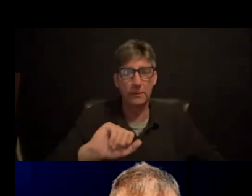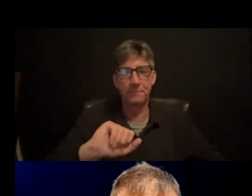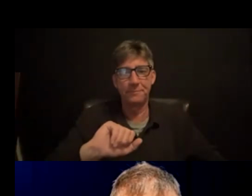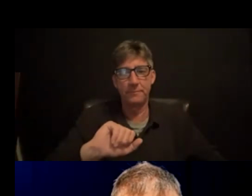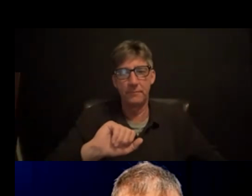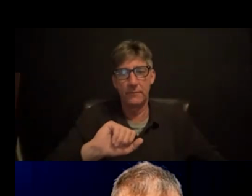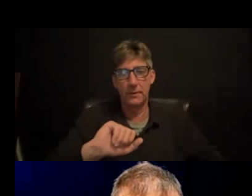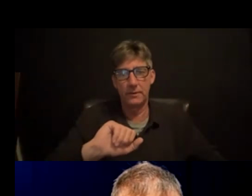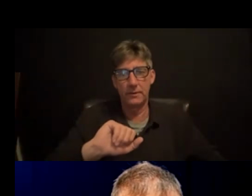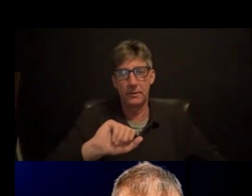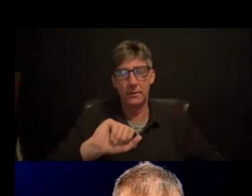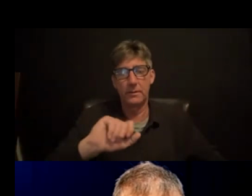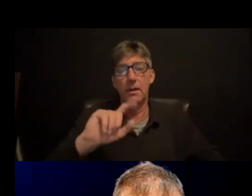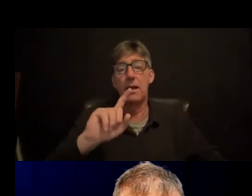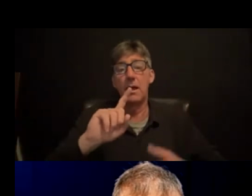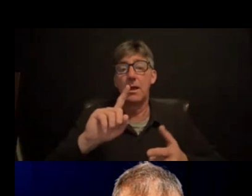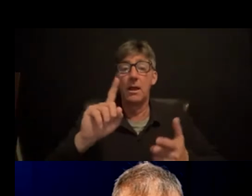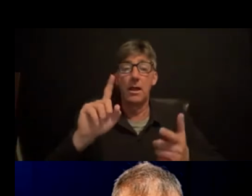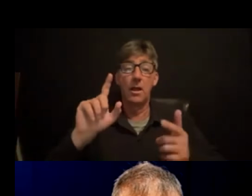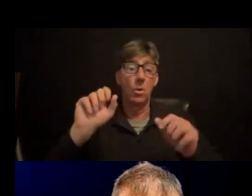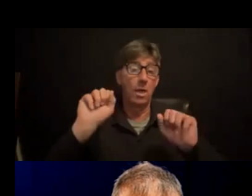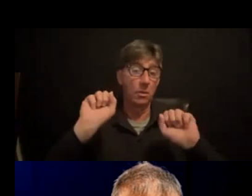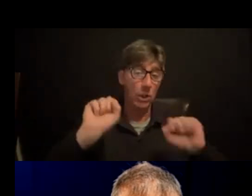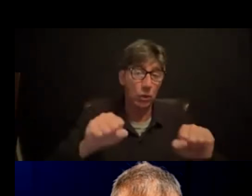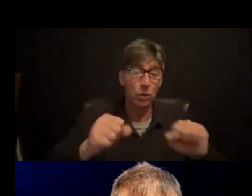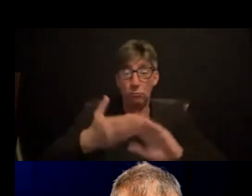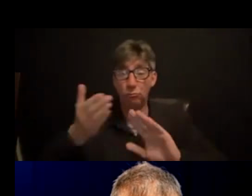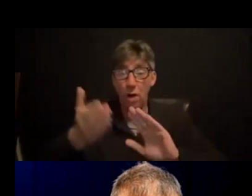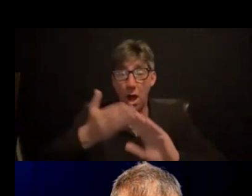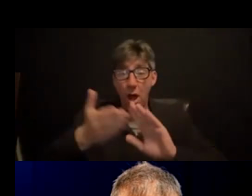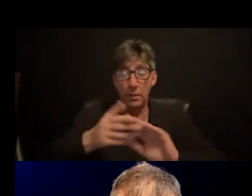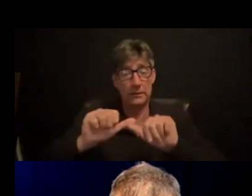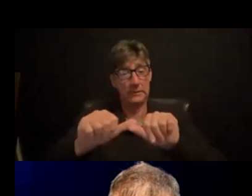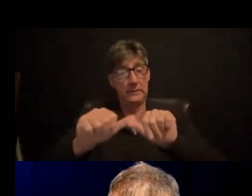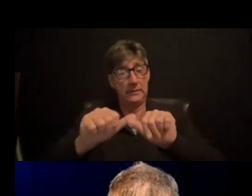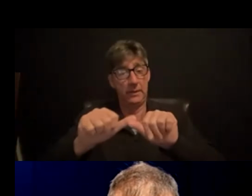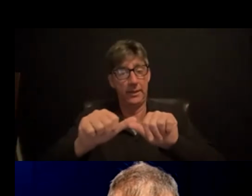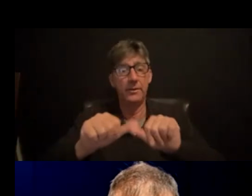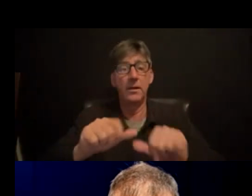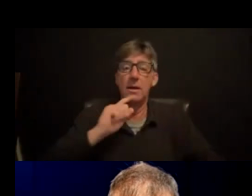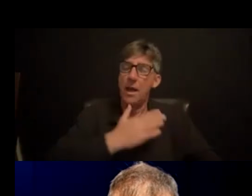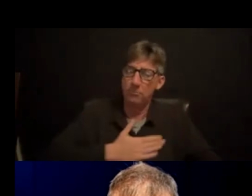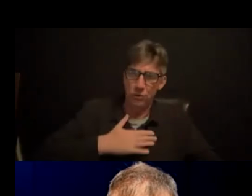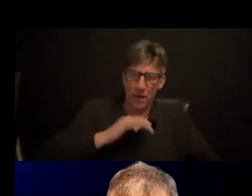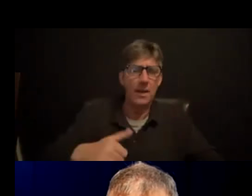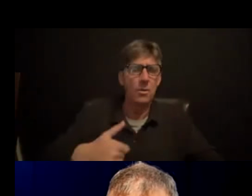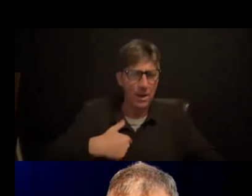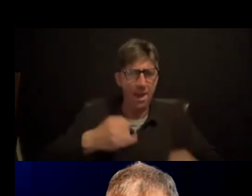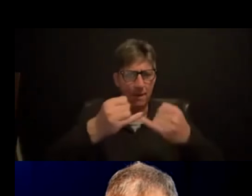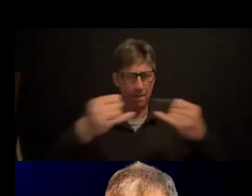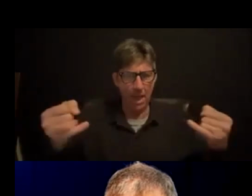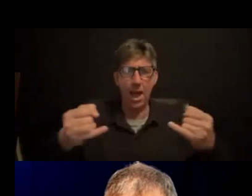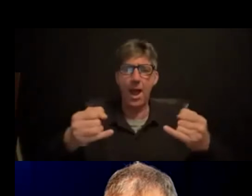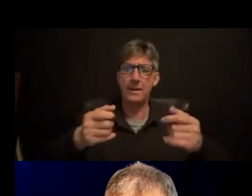that we could run, consistently and everything else. So I do hear what you're saying, and I appreciate that. We do have line managers who are supposed to be out there making sure